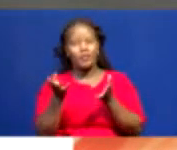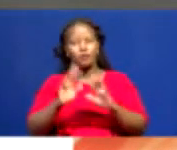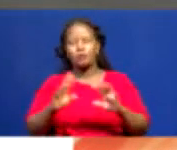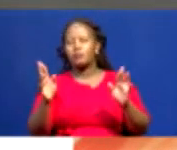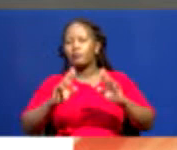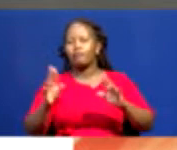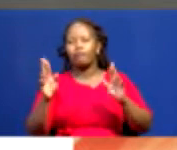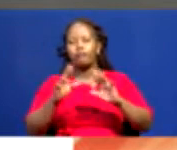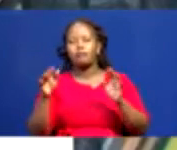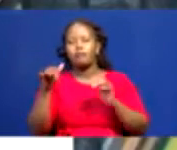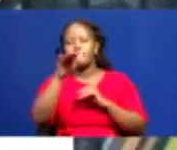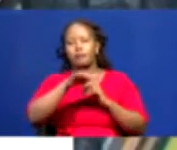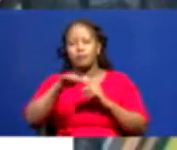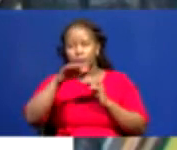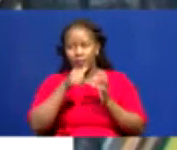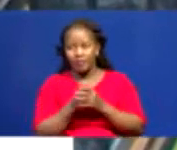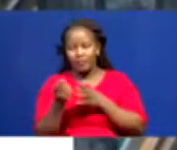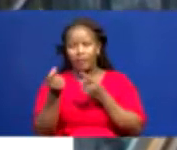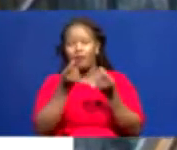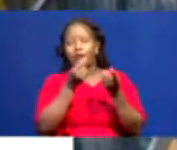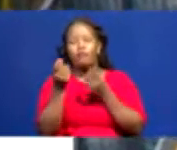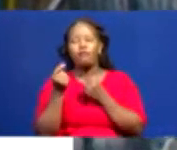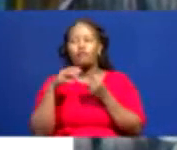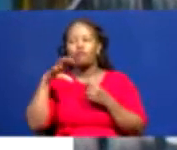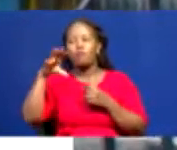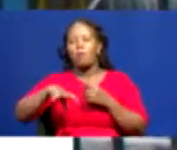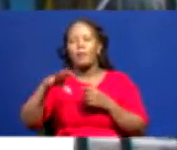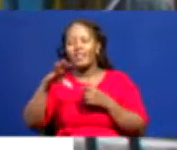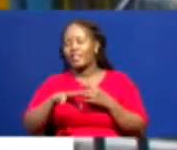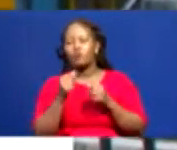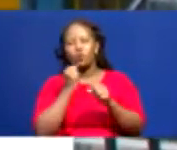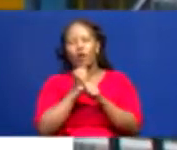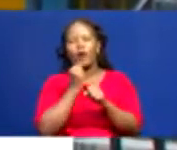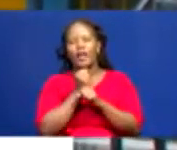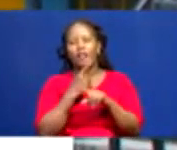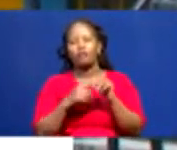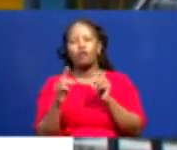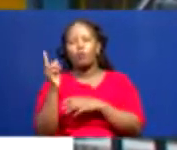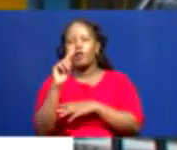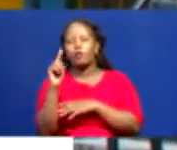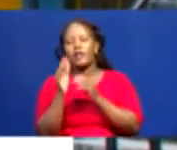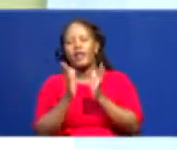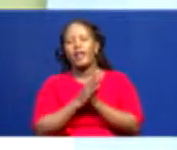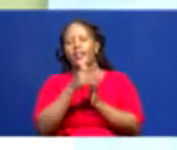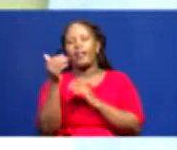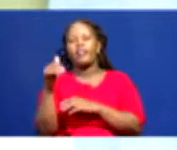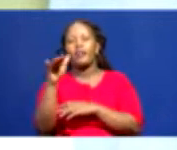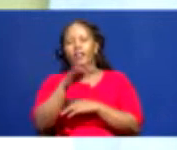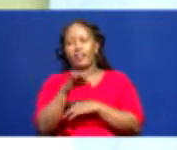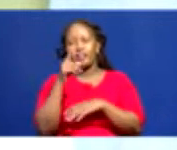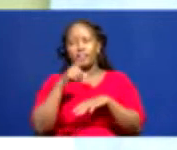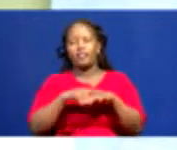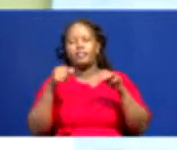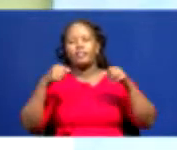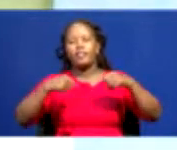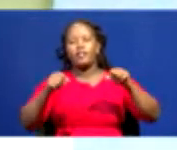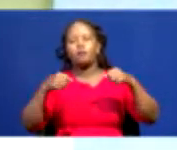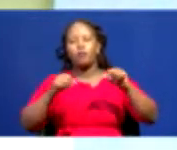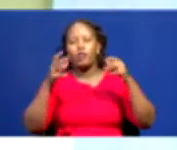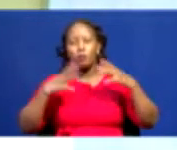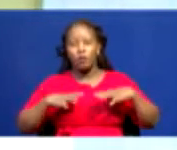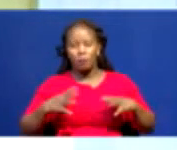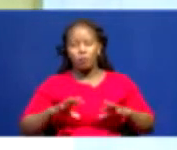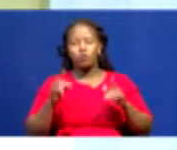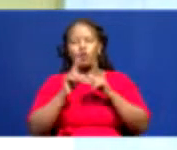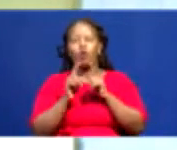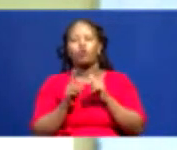in the area. Few public service vehicles were operating to Nairobi and other destinations as Boda Boda riders also felt the pinch of